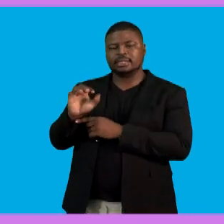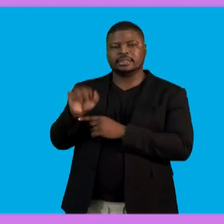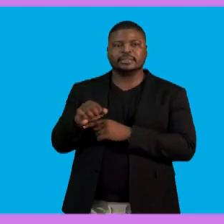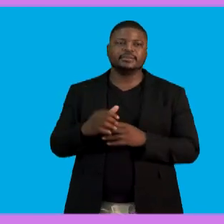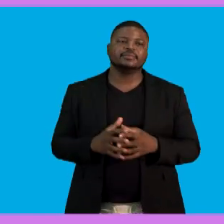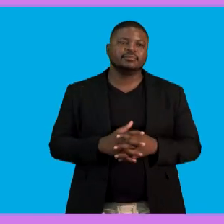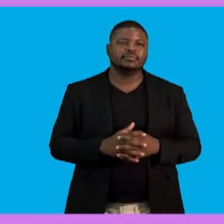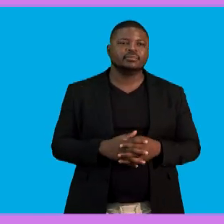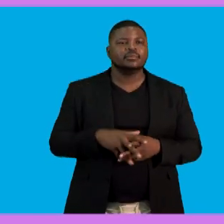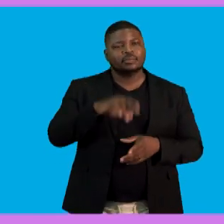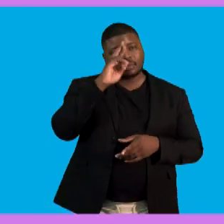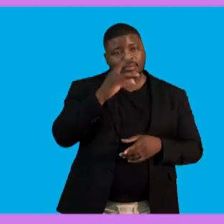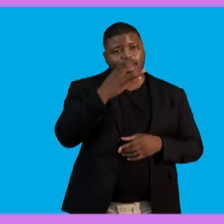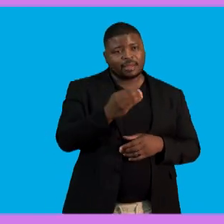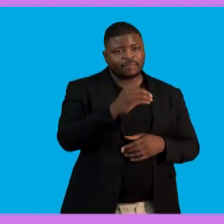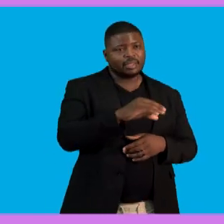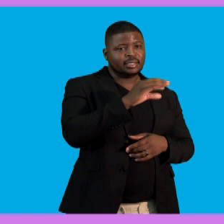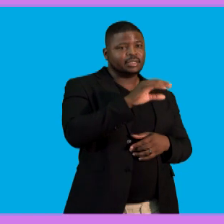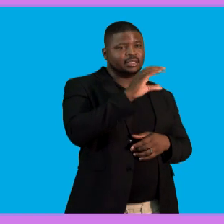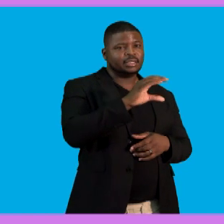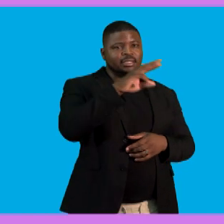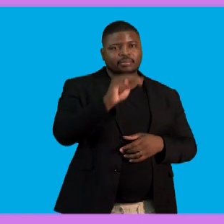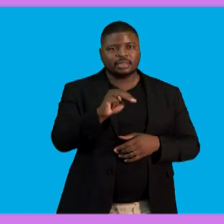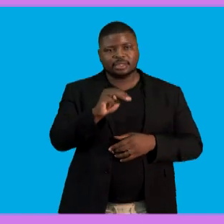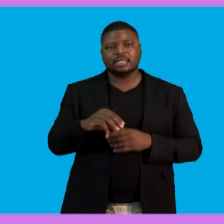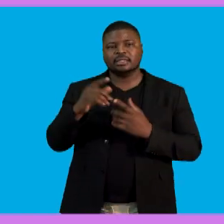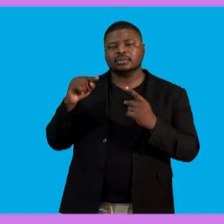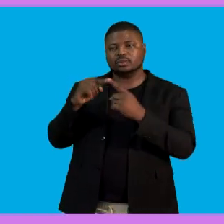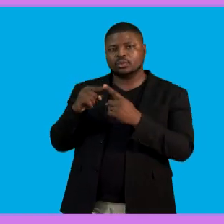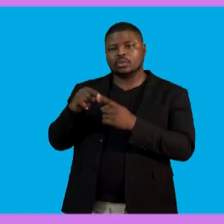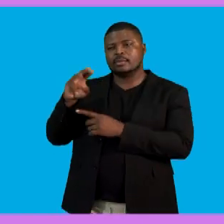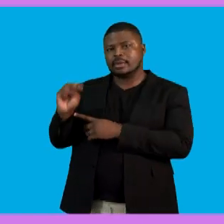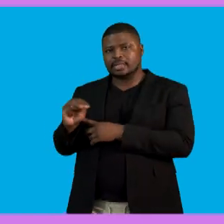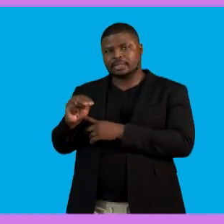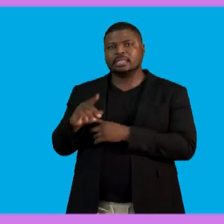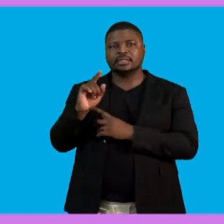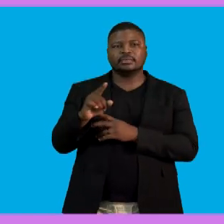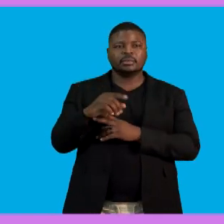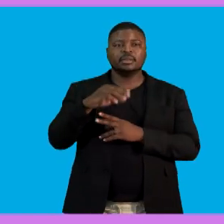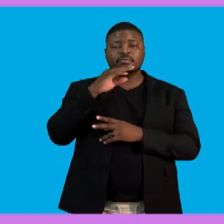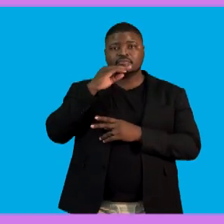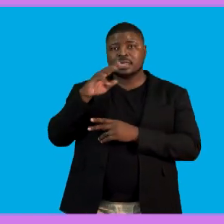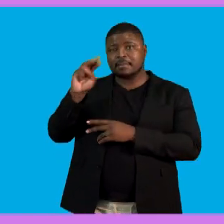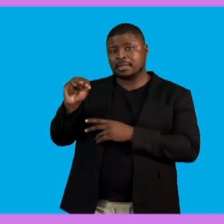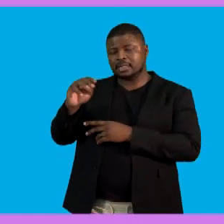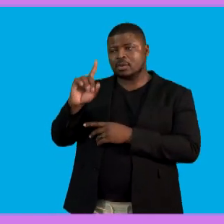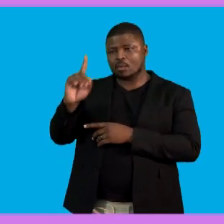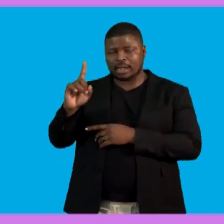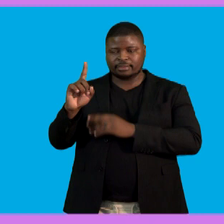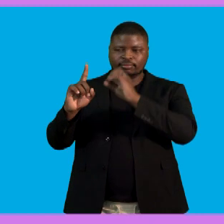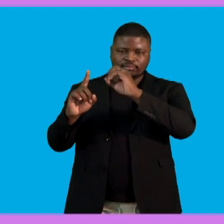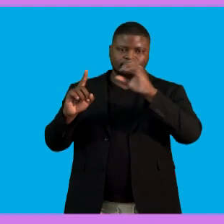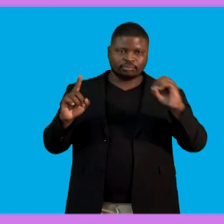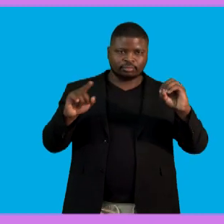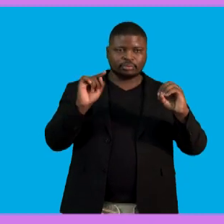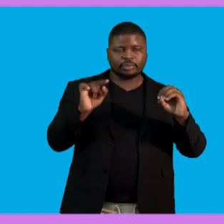right? If you can recall, we have centimeter to meter, centimeter to meter. So you put a 1 and zeros up until where you end, but you